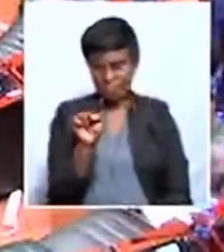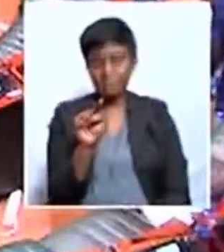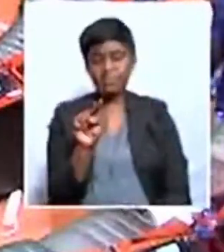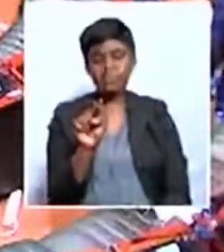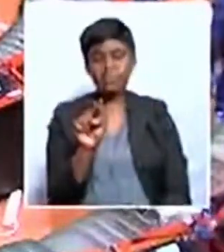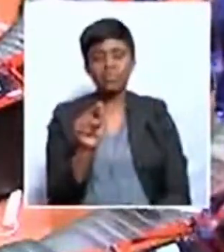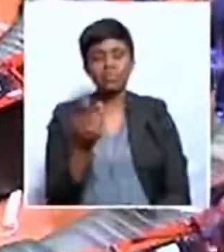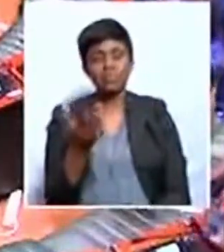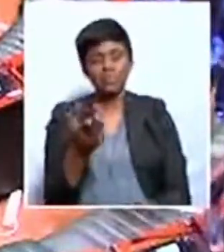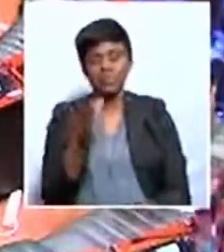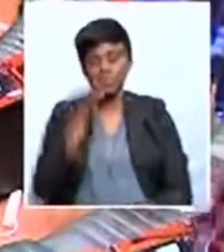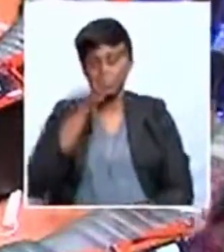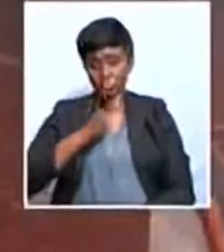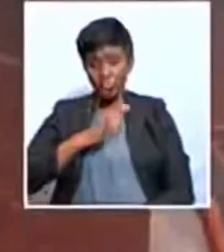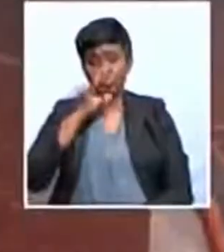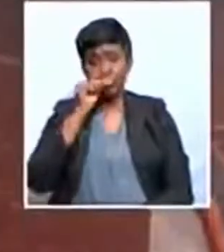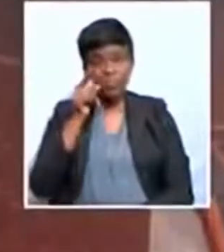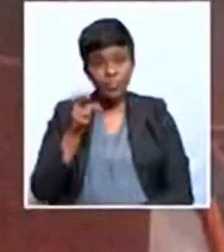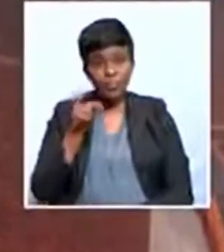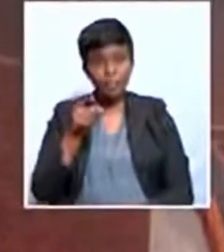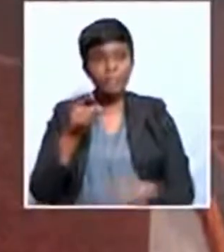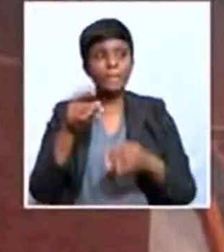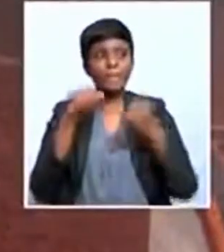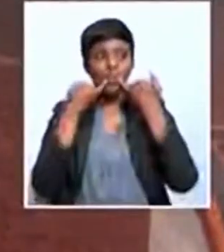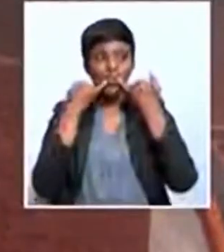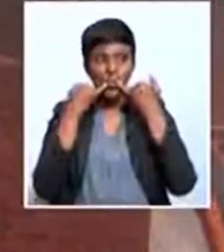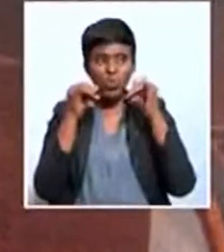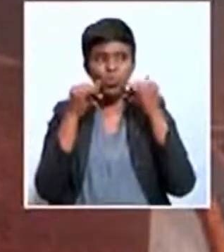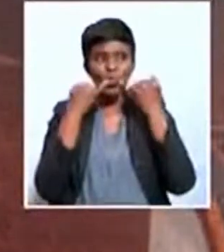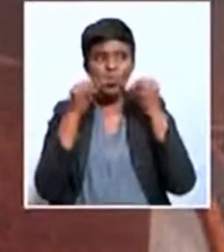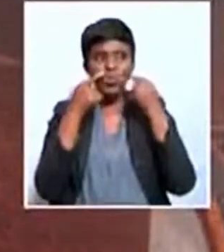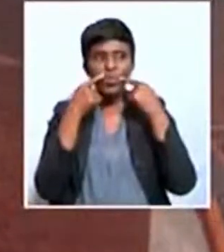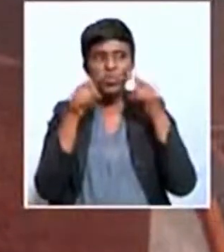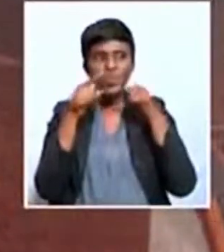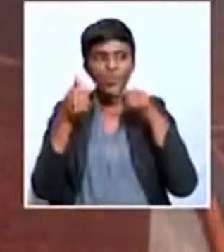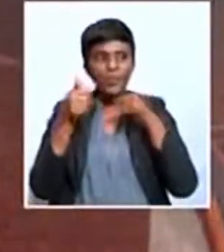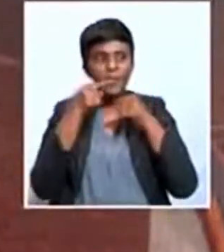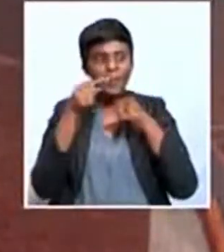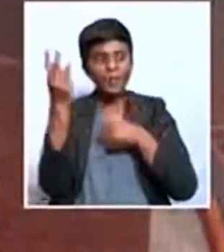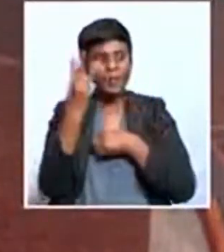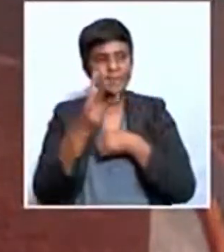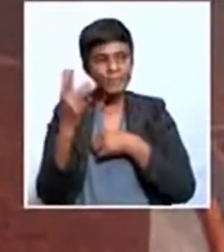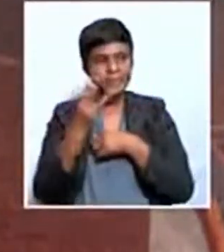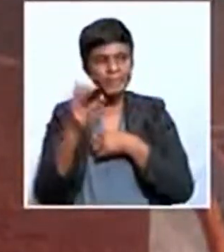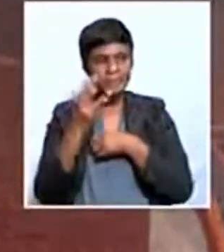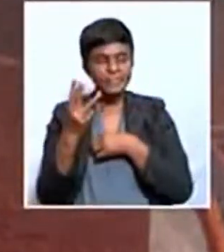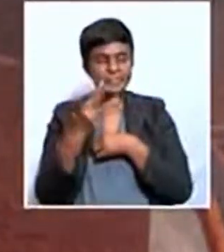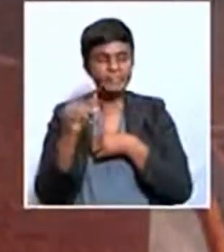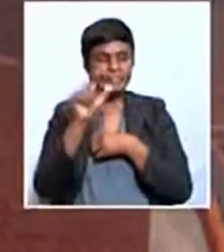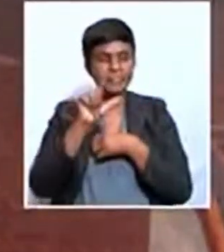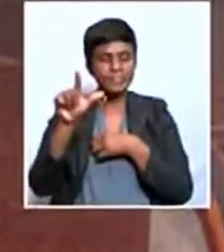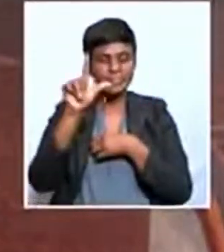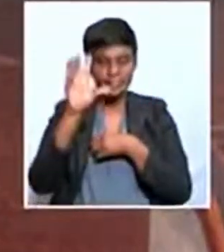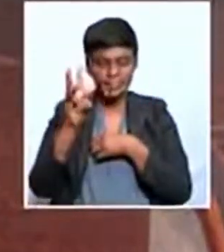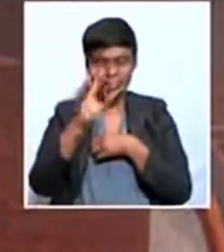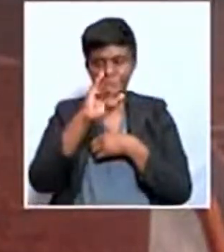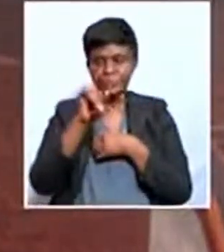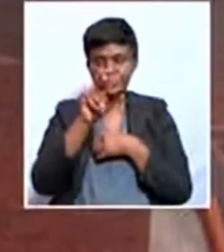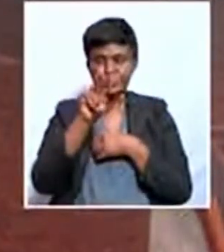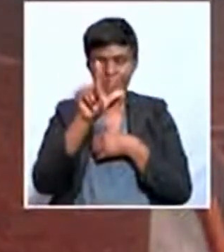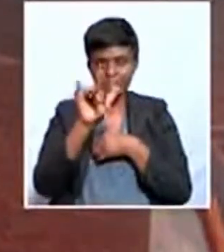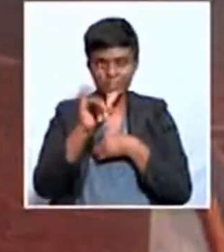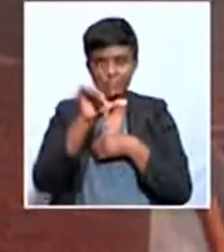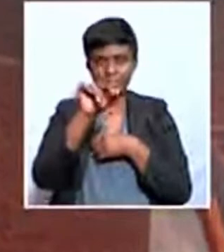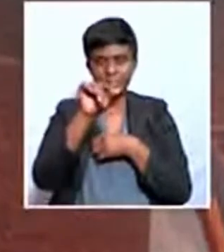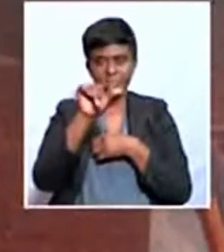And Madam Speaker, further in another announcement, did say that on Wednesday, 26 July 2023, she